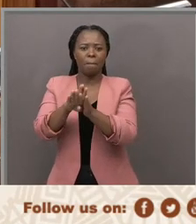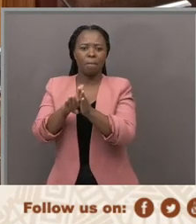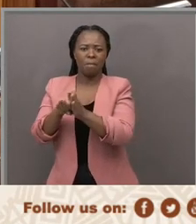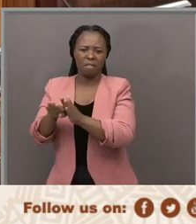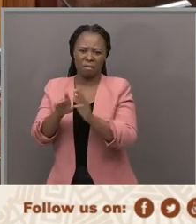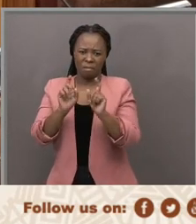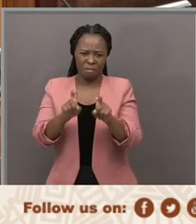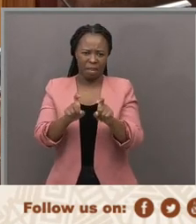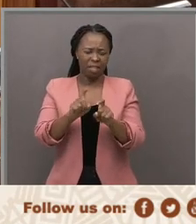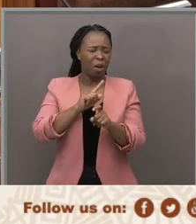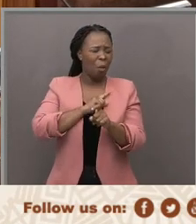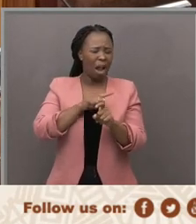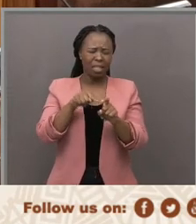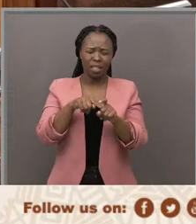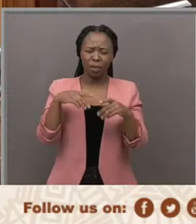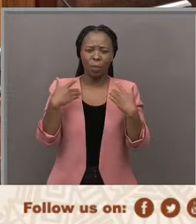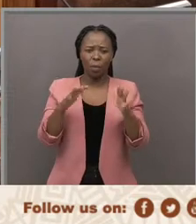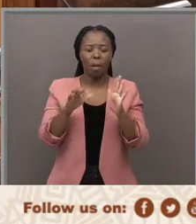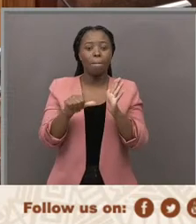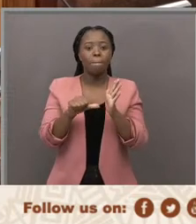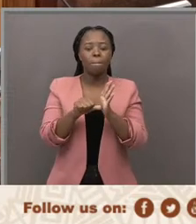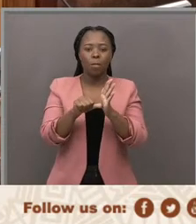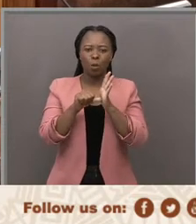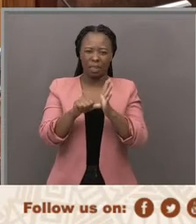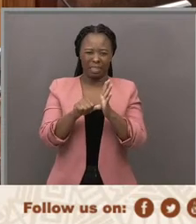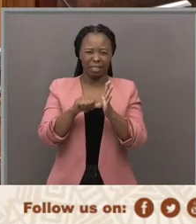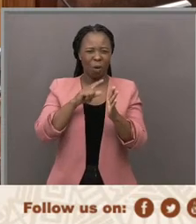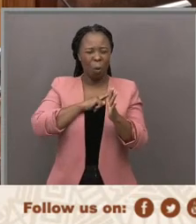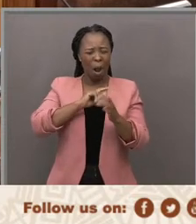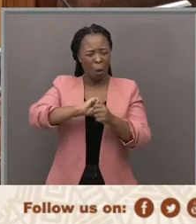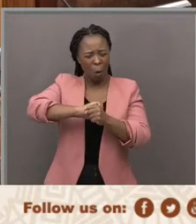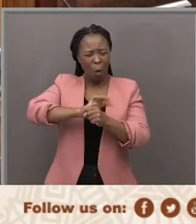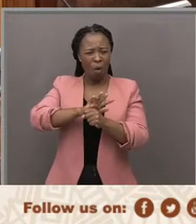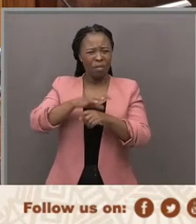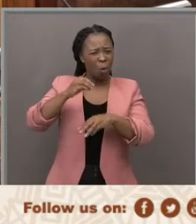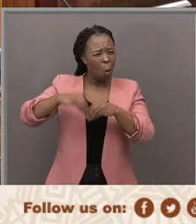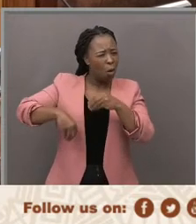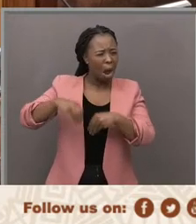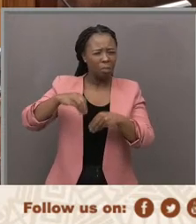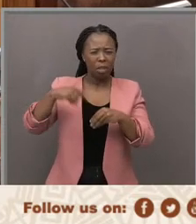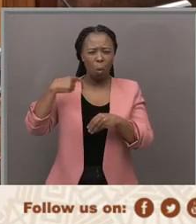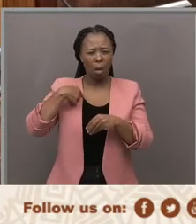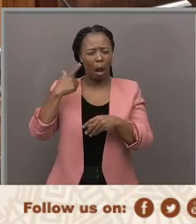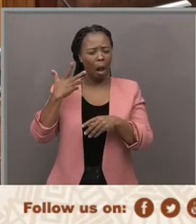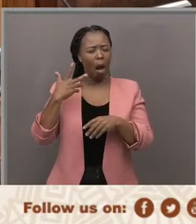in the light of the COVID corruption that we have seen